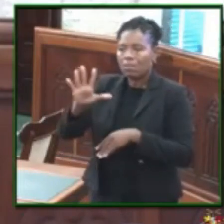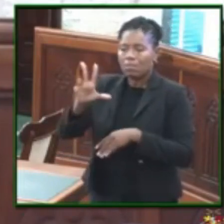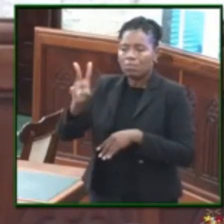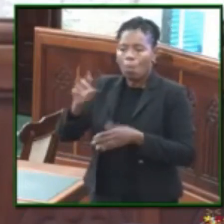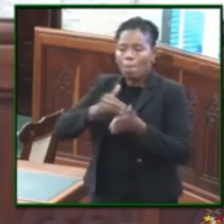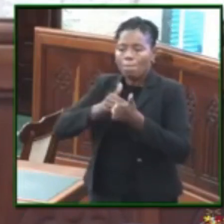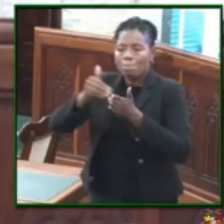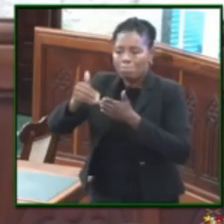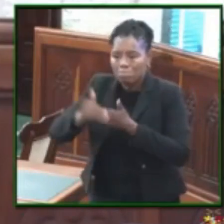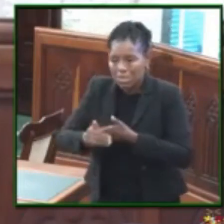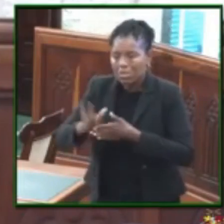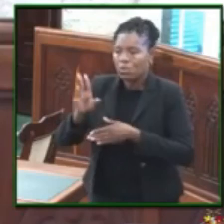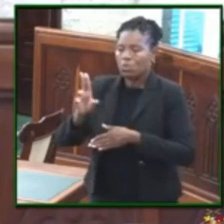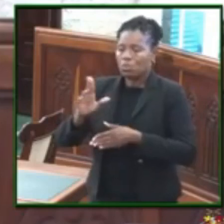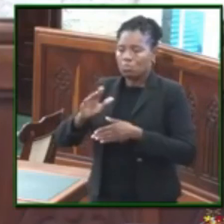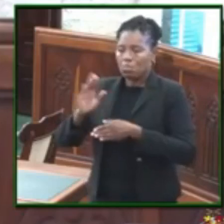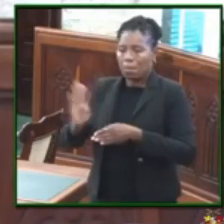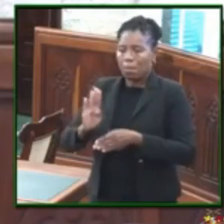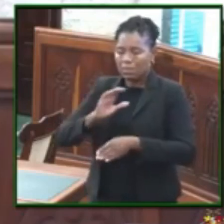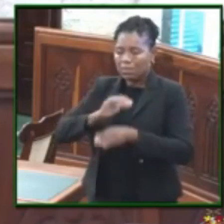two strangers in the pew